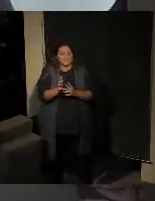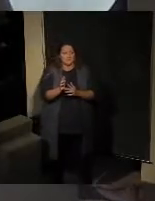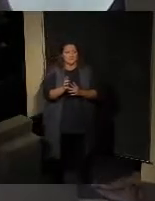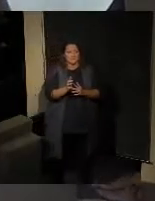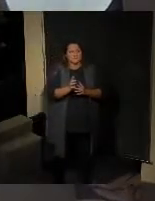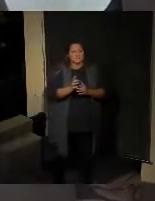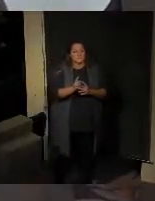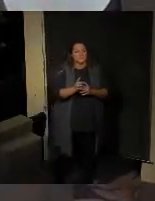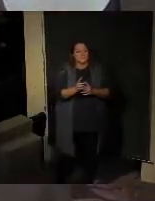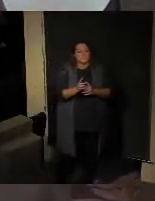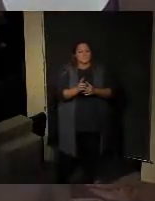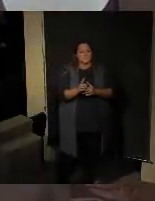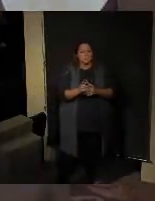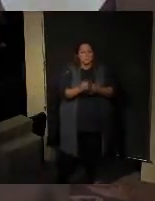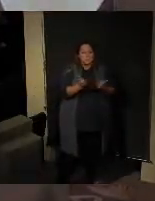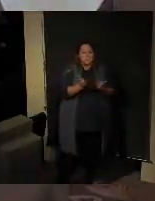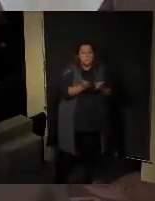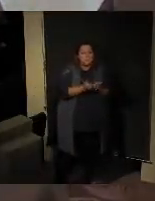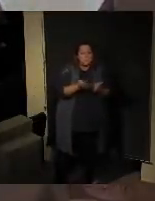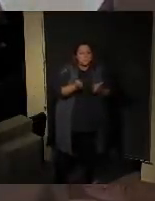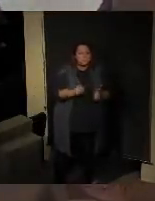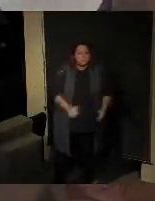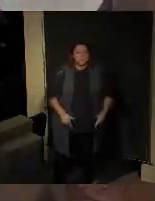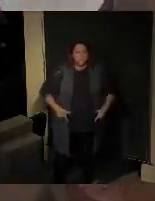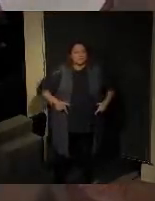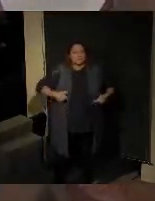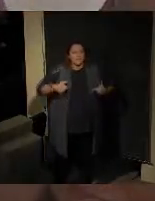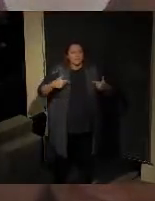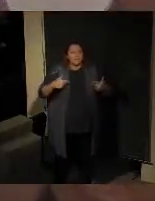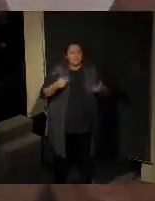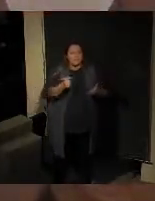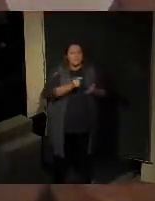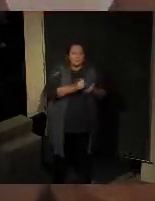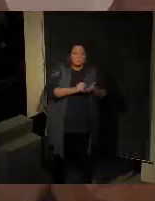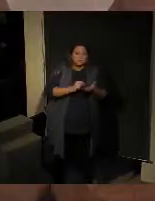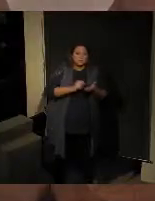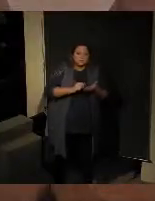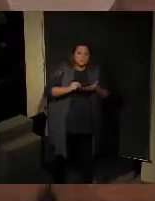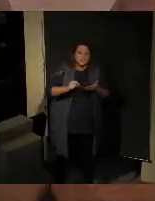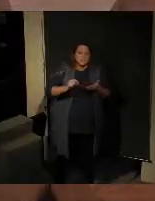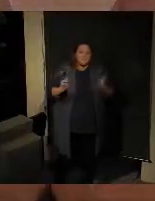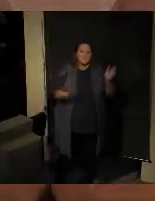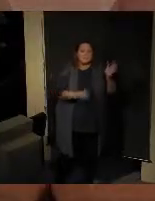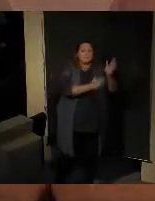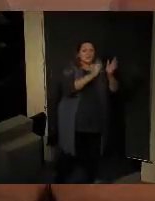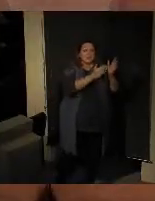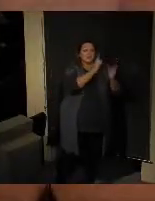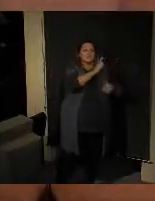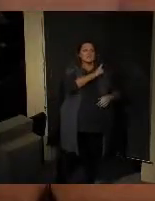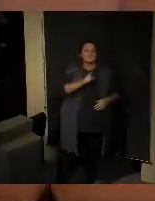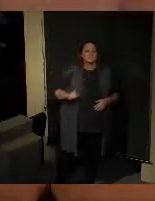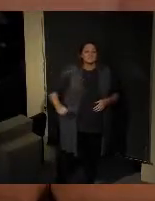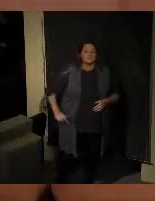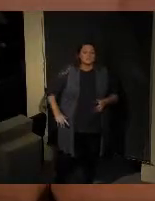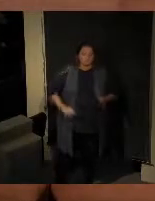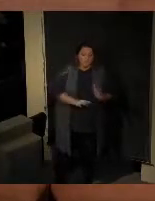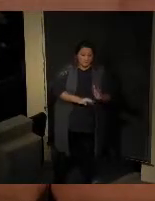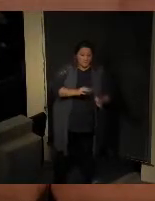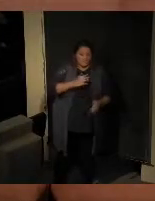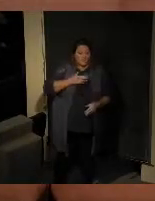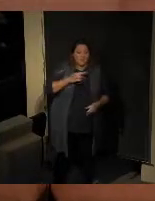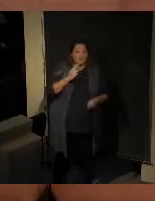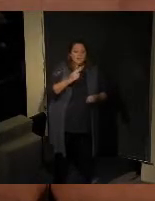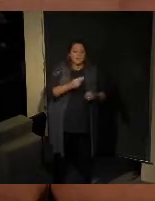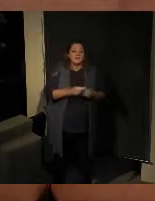The book of life was written plain, and praise the Lord, they found my name.